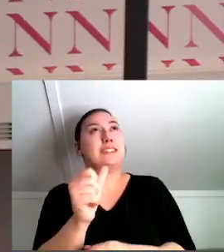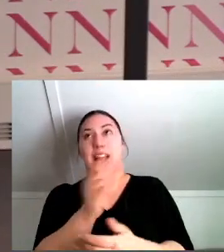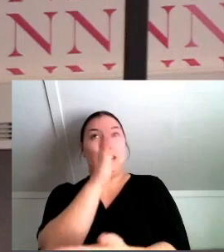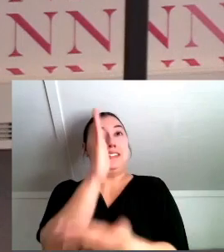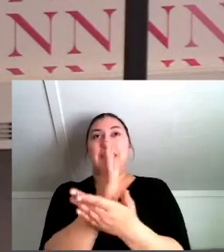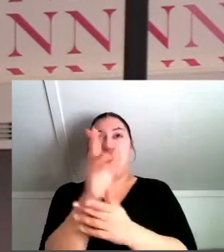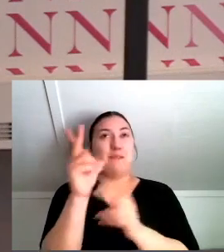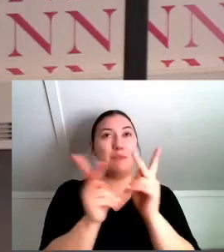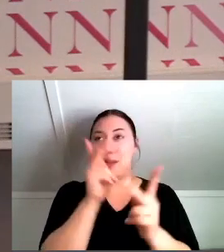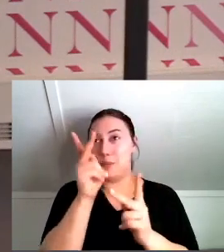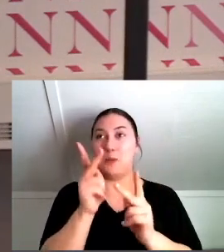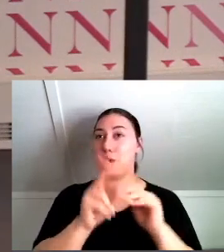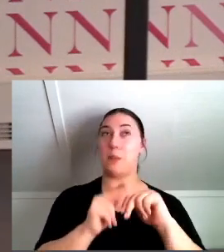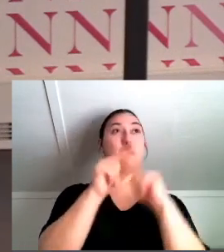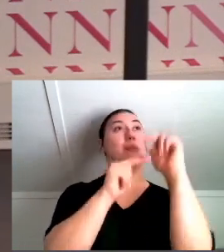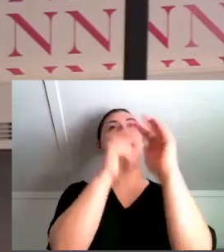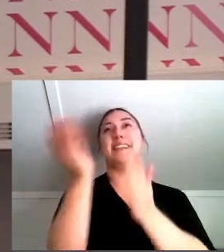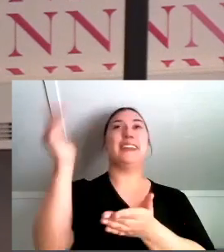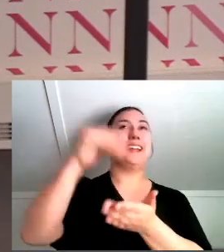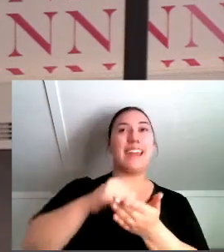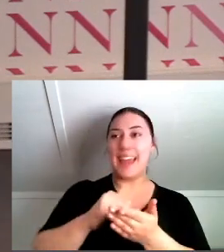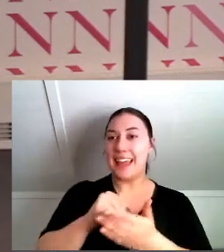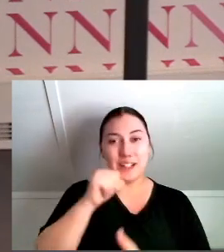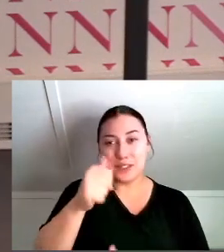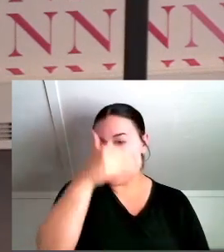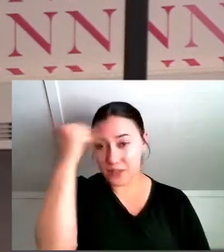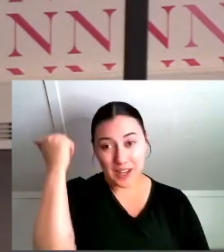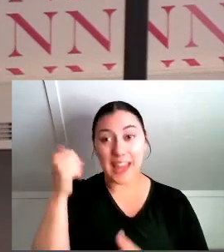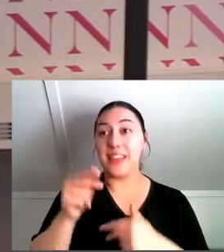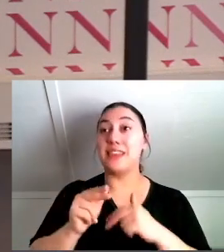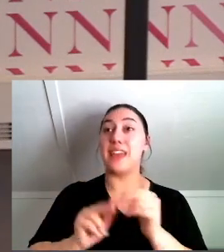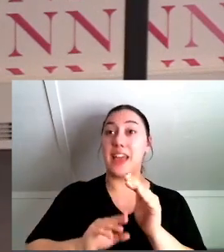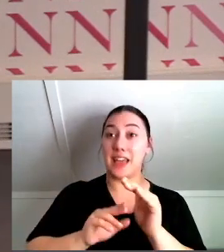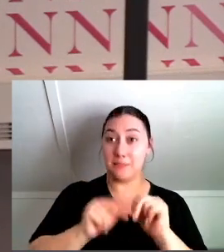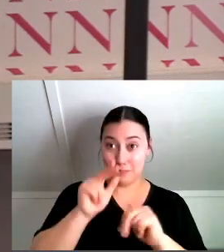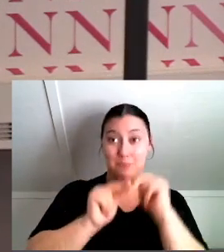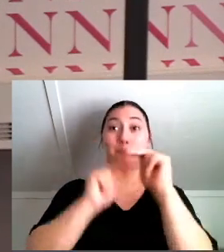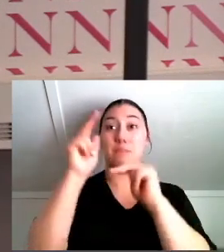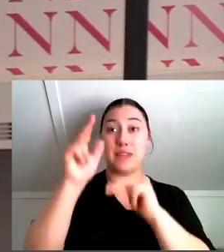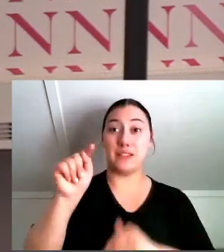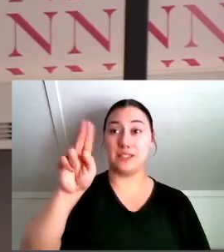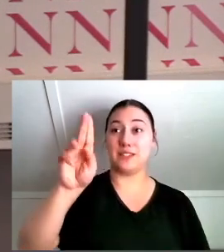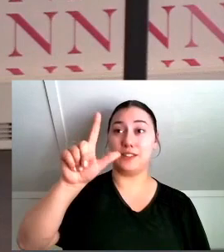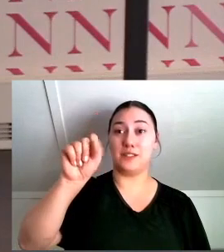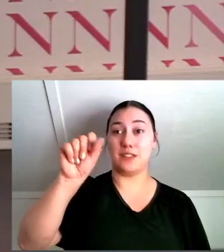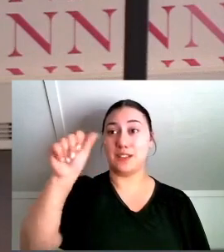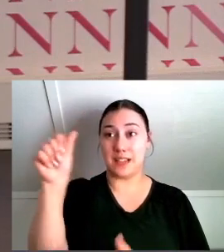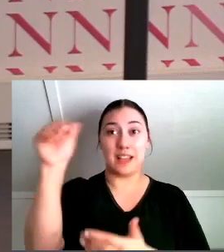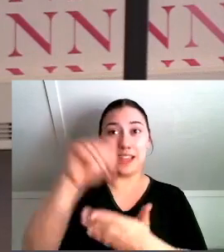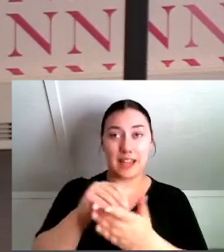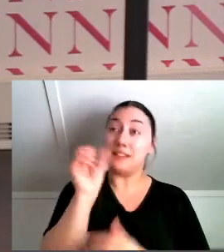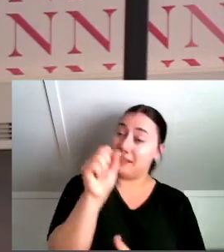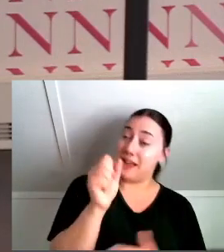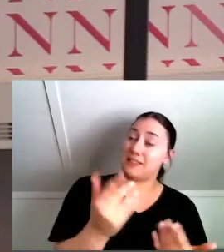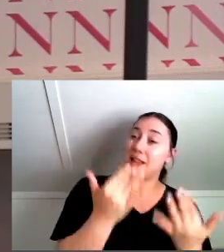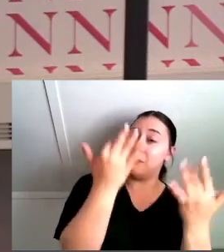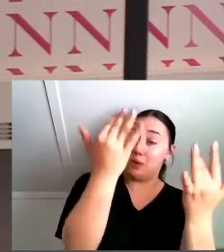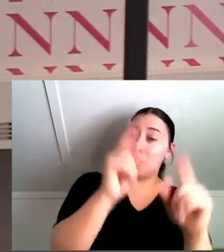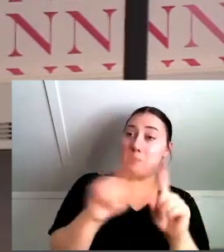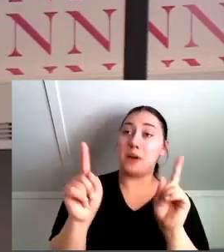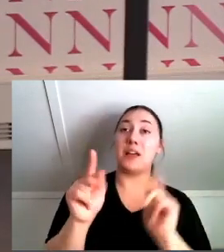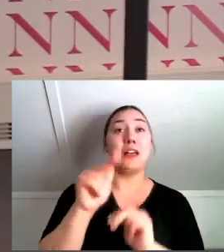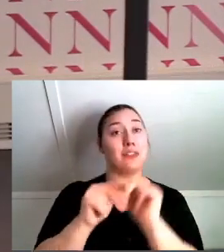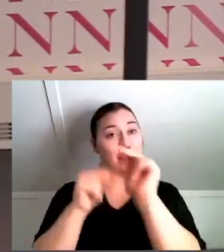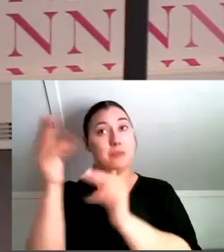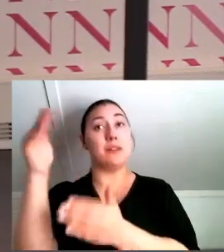they'll rebuild. I mean, people forget, they rebuilt Tulsa. Like, yeah, they burned it, but they rebuilt it, right? Like, going like, not gonna burn us